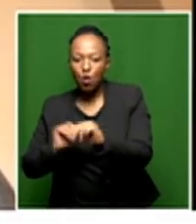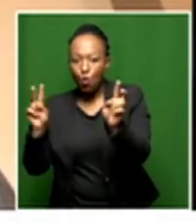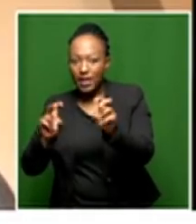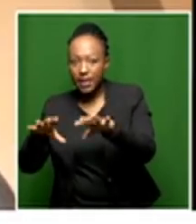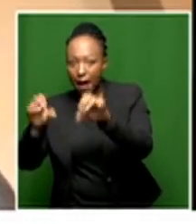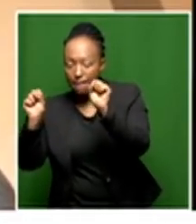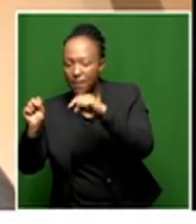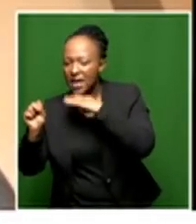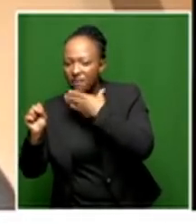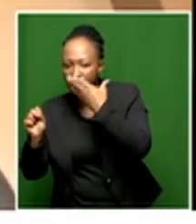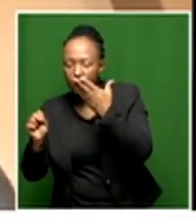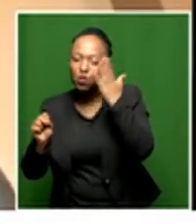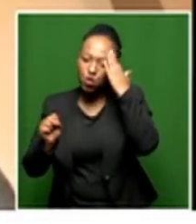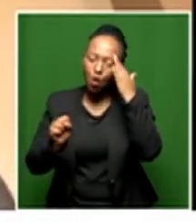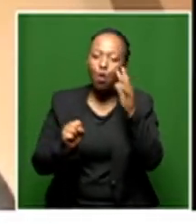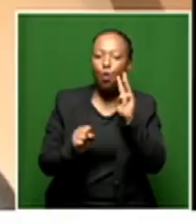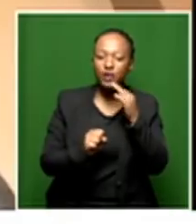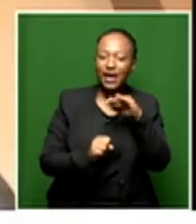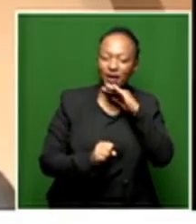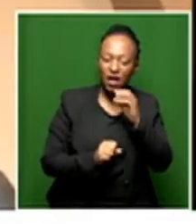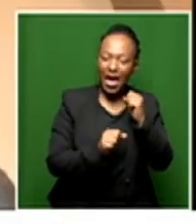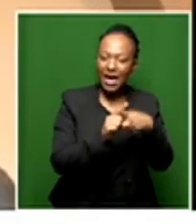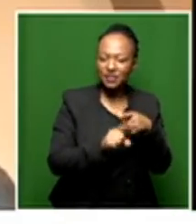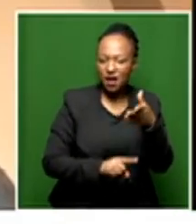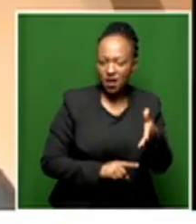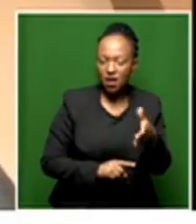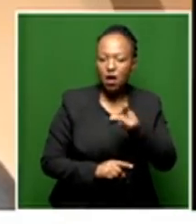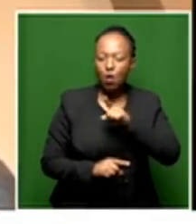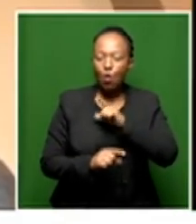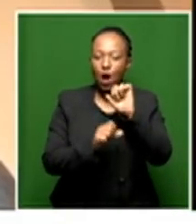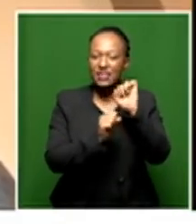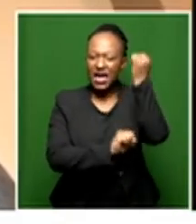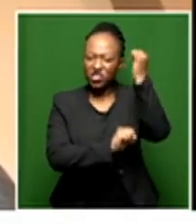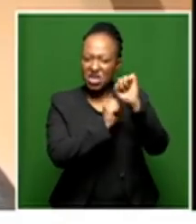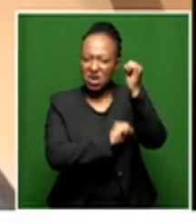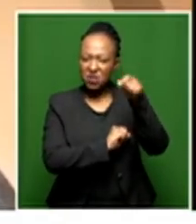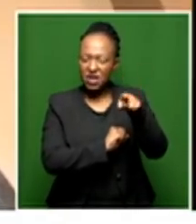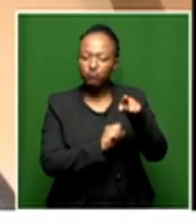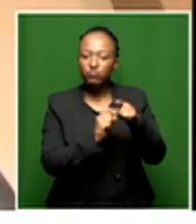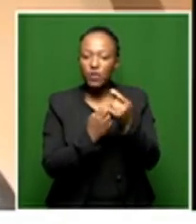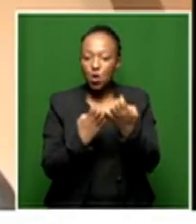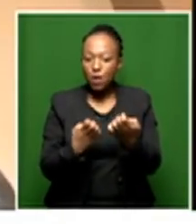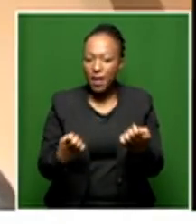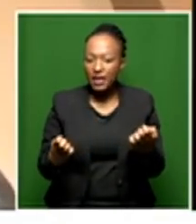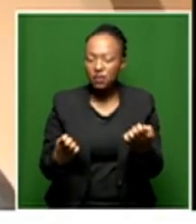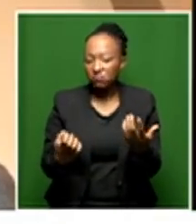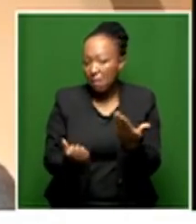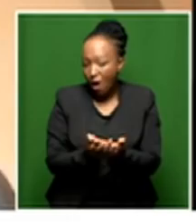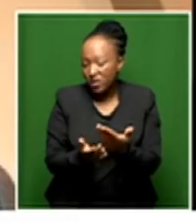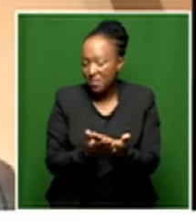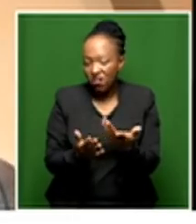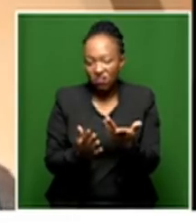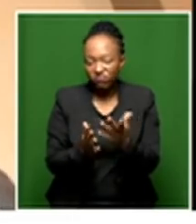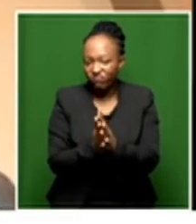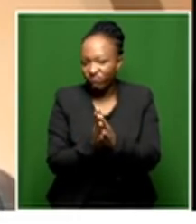electricity capacity. Because the truth of the matter is that these are engineering equipments. From time to time they will fail,